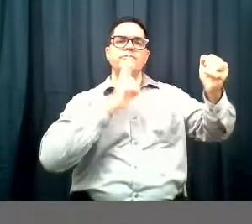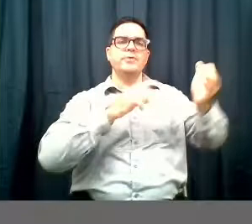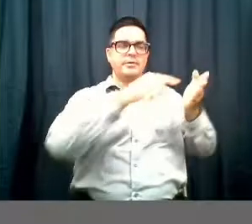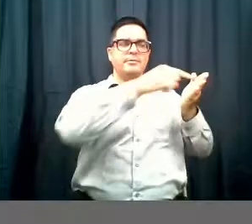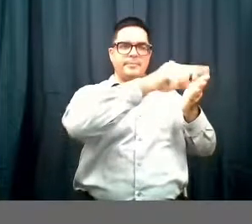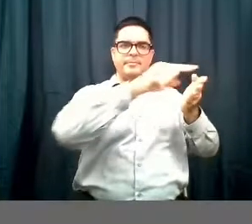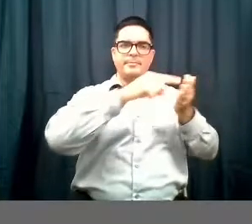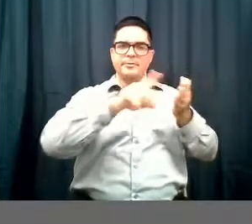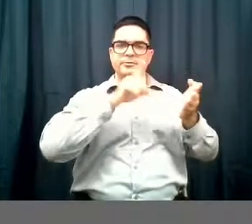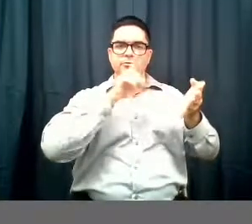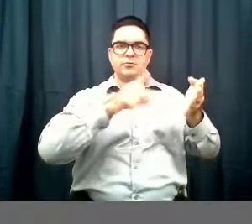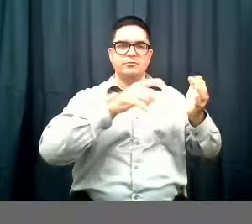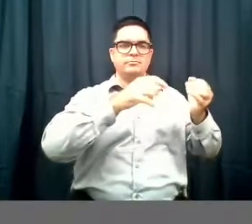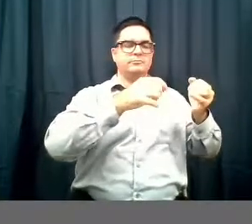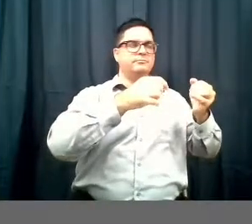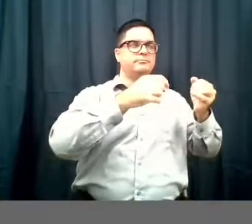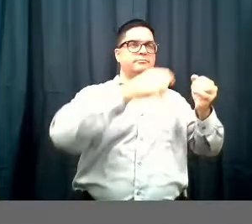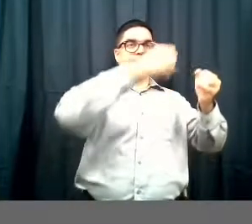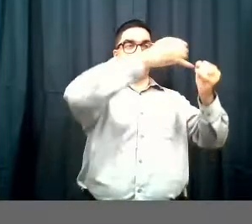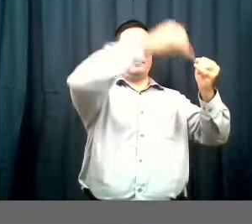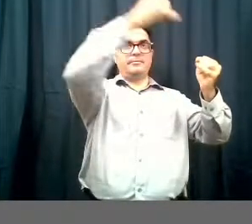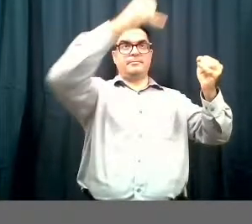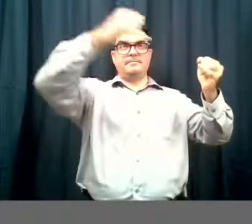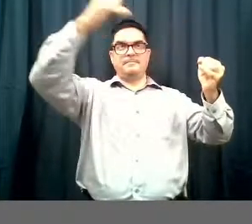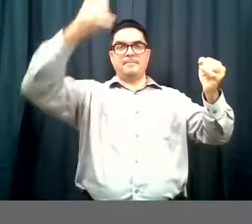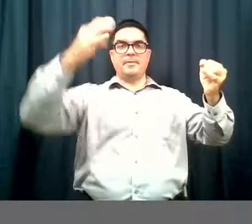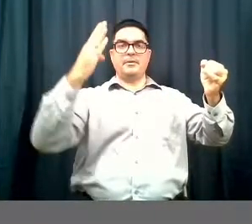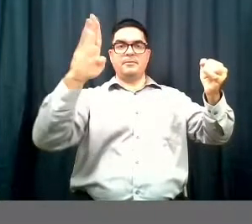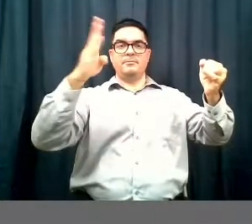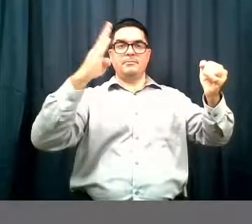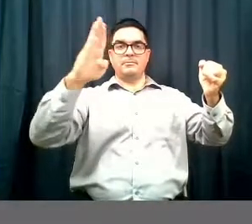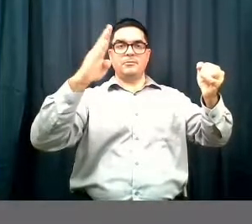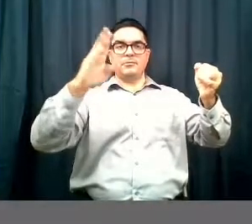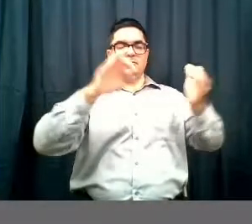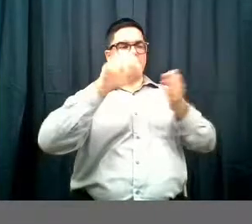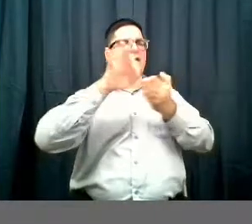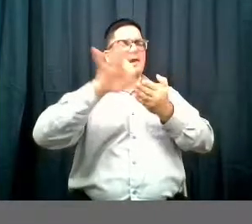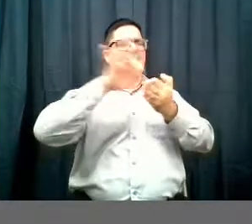every year since 2007. You go to the next page.